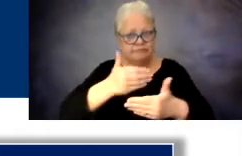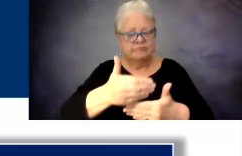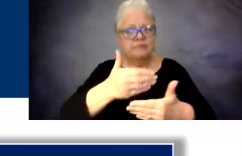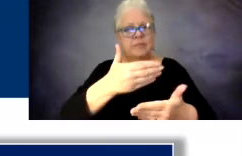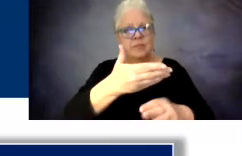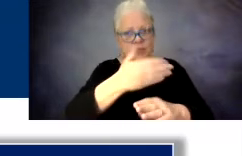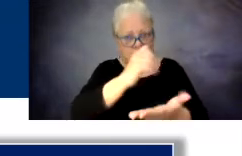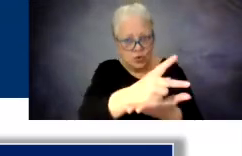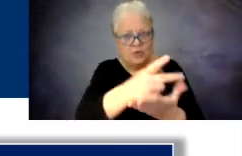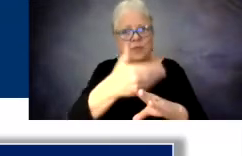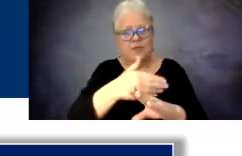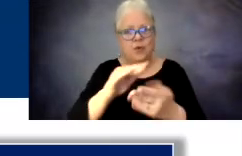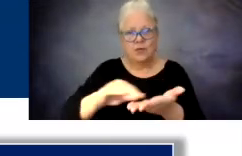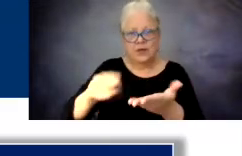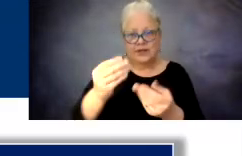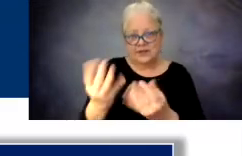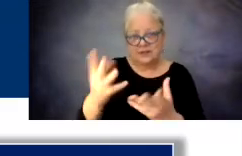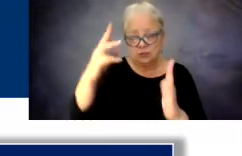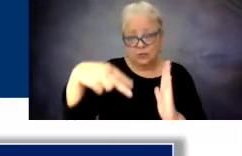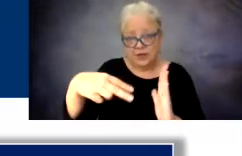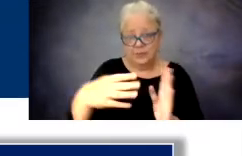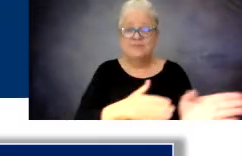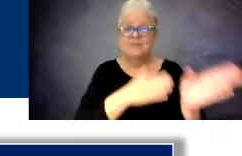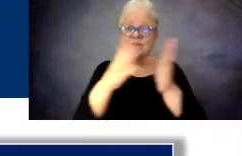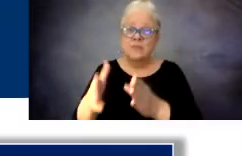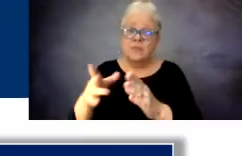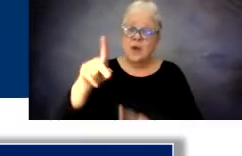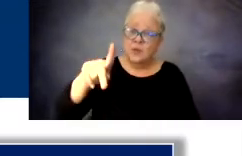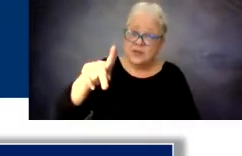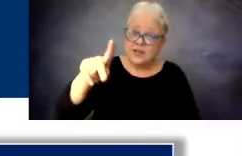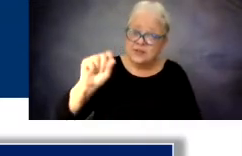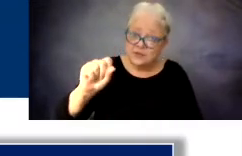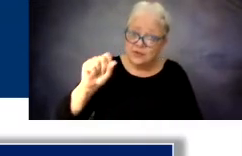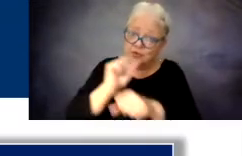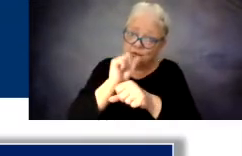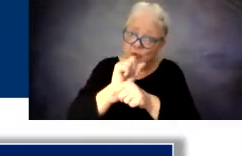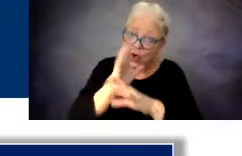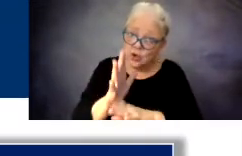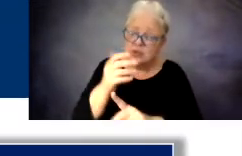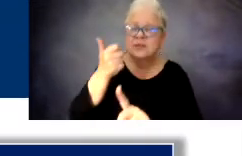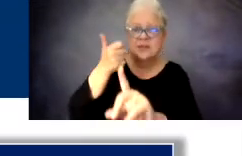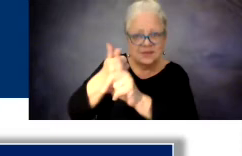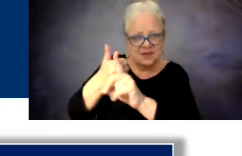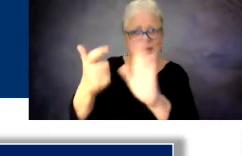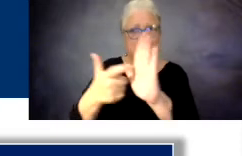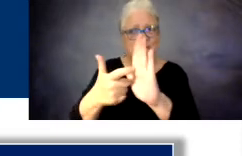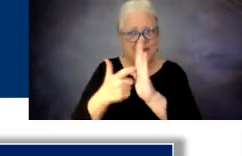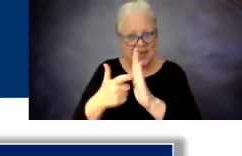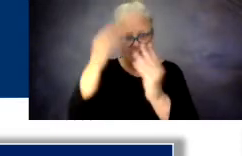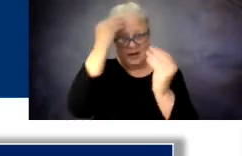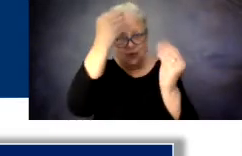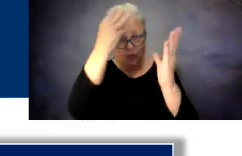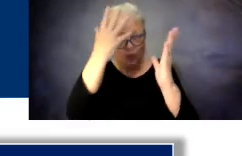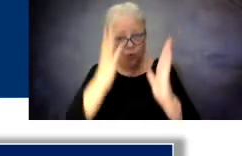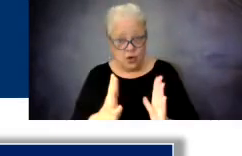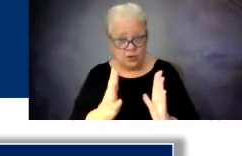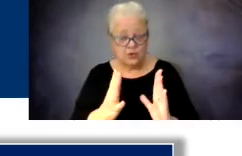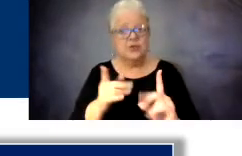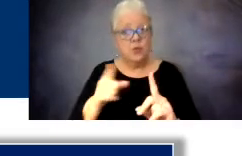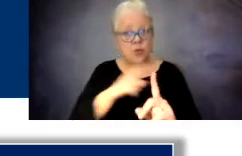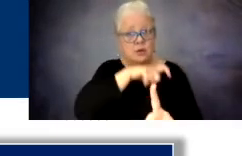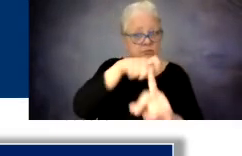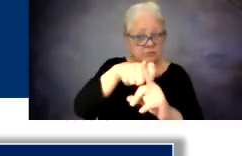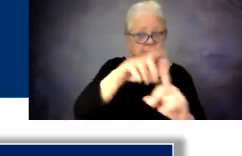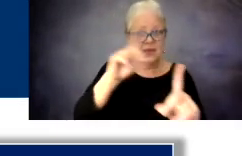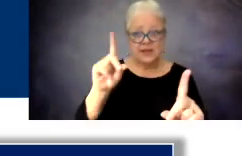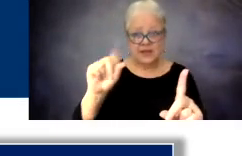Our protective service workers themselves are mandated reporters, and they're going to report to the district attorney when appropriate.